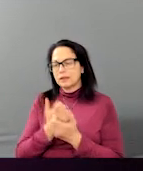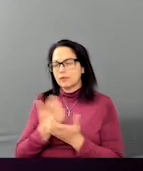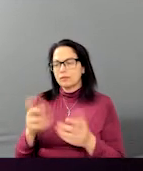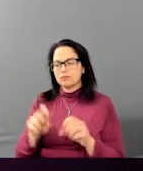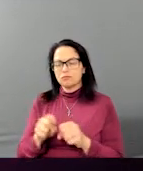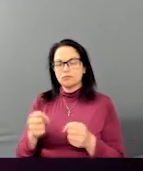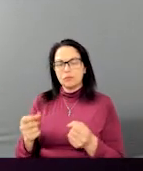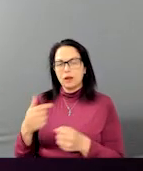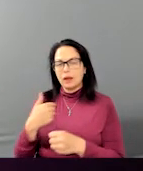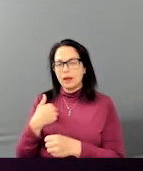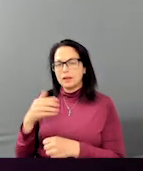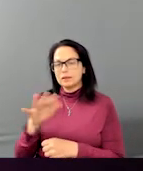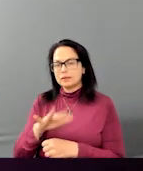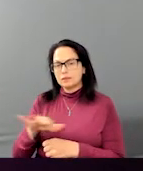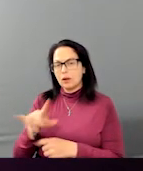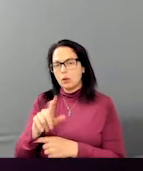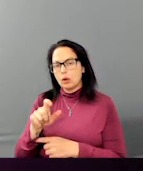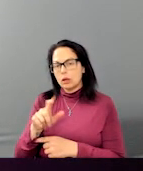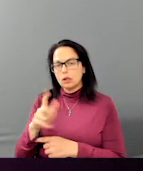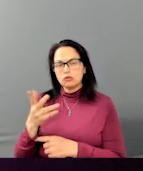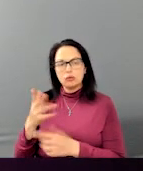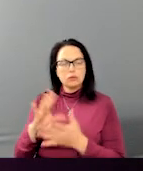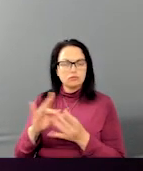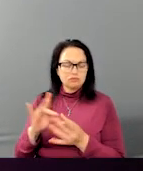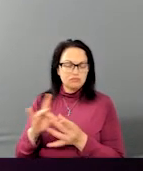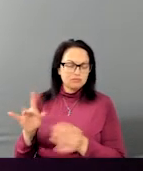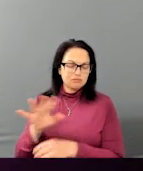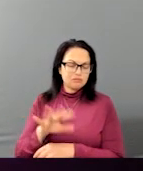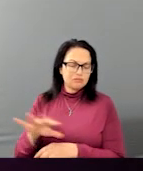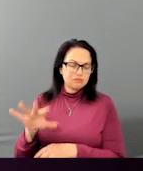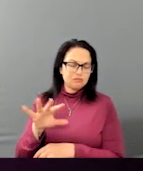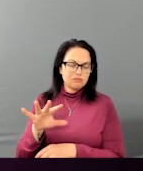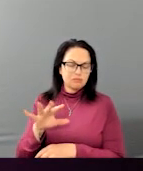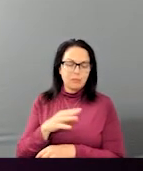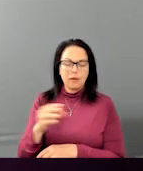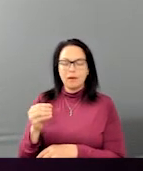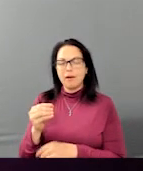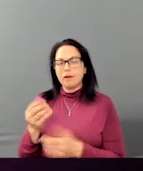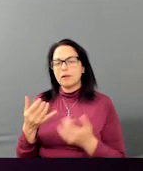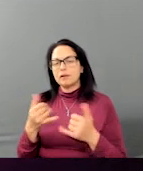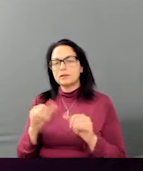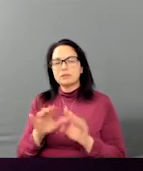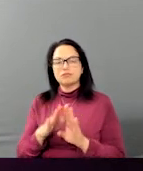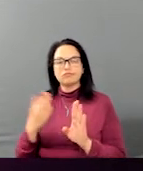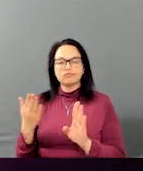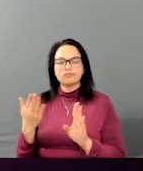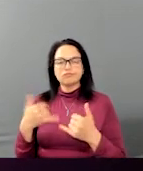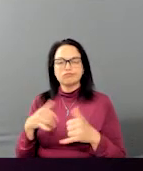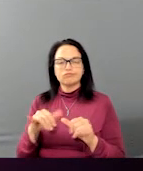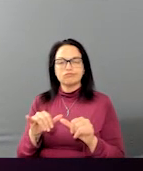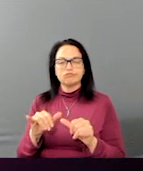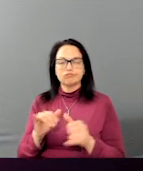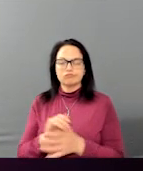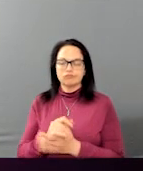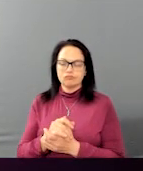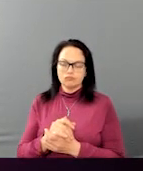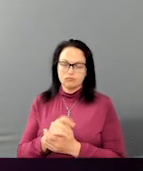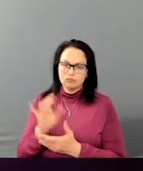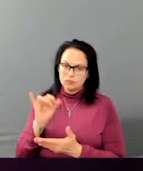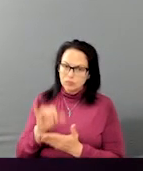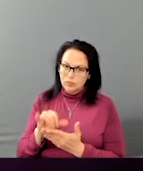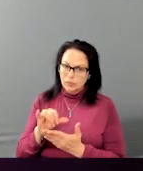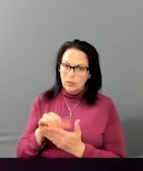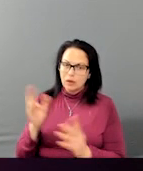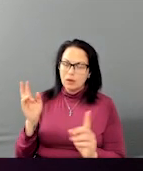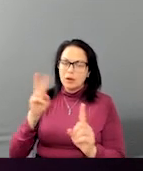got about 100 or so comments or so, and it's still open. So that official